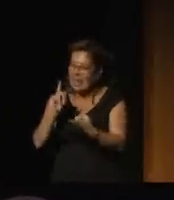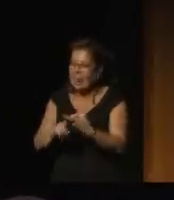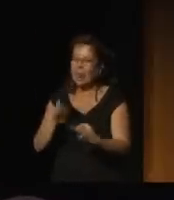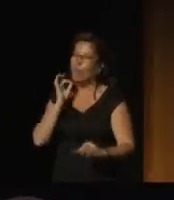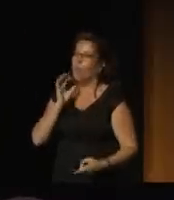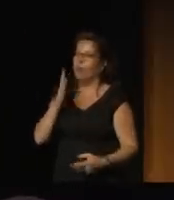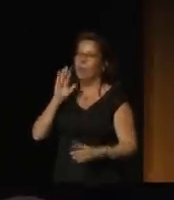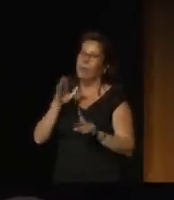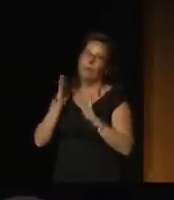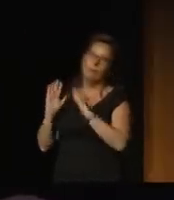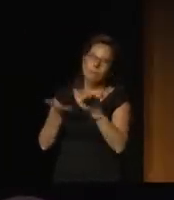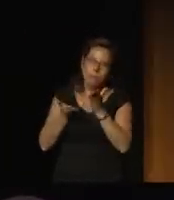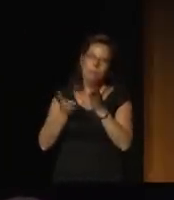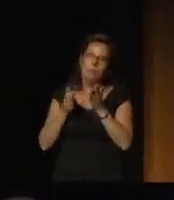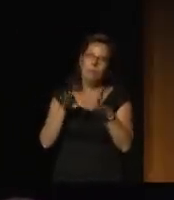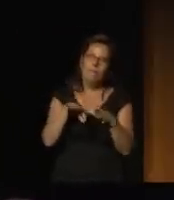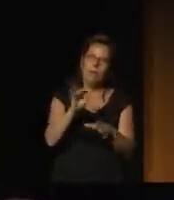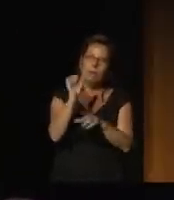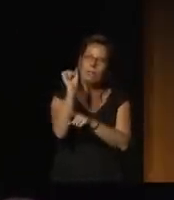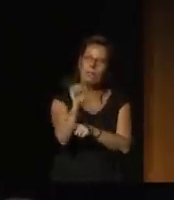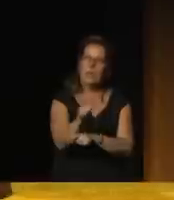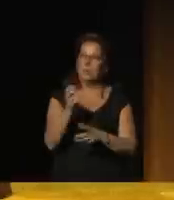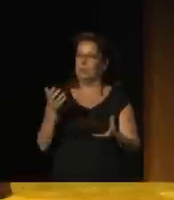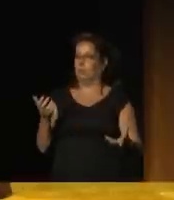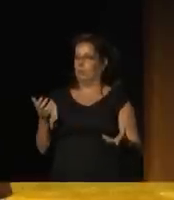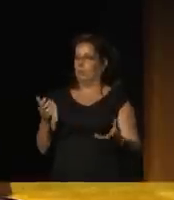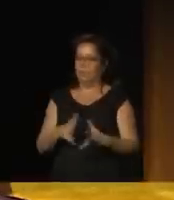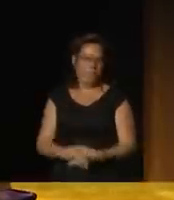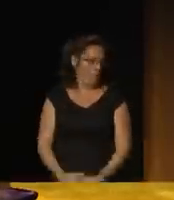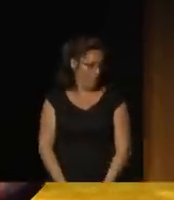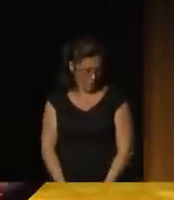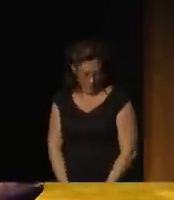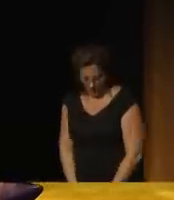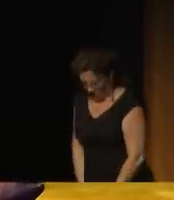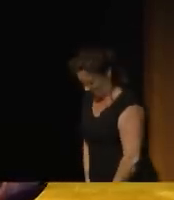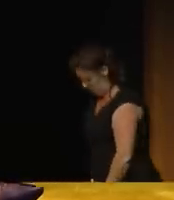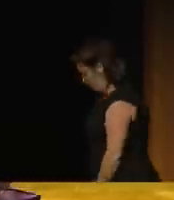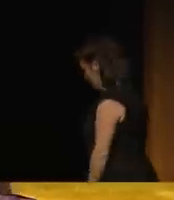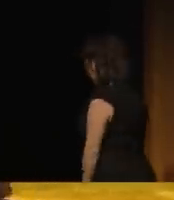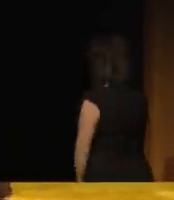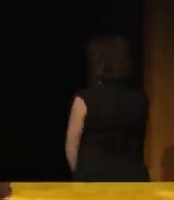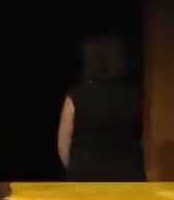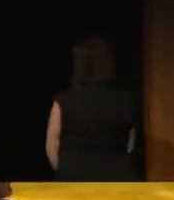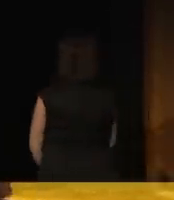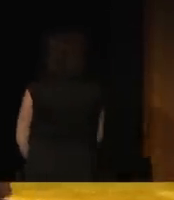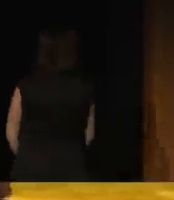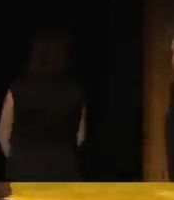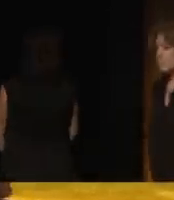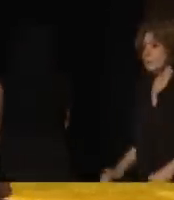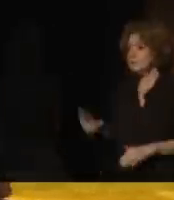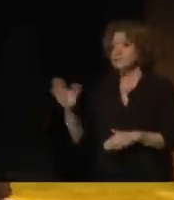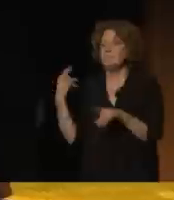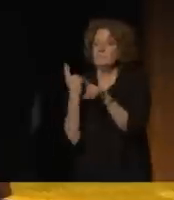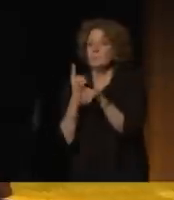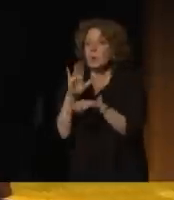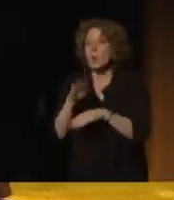white women who voted for him anyway. Yeah, so can I just ask you, Fran, we've discussed the emboldening